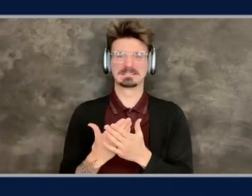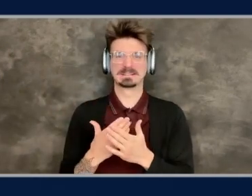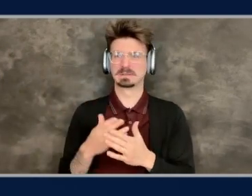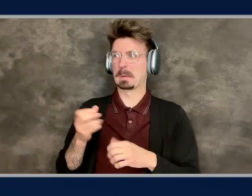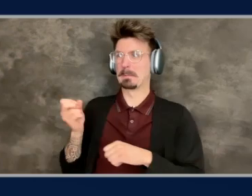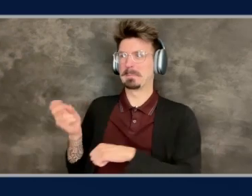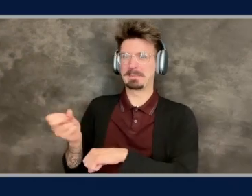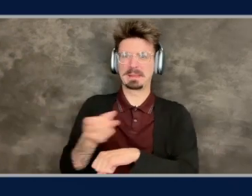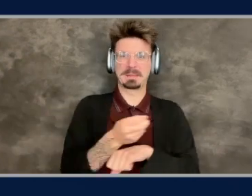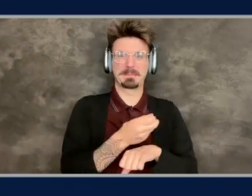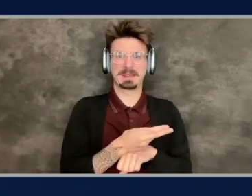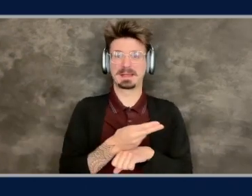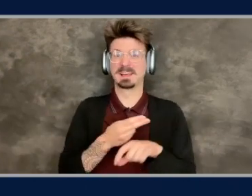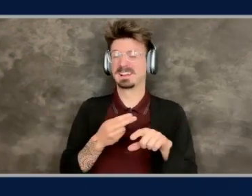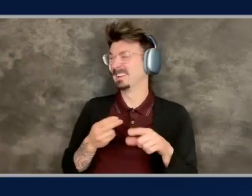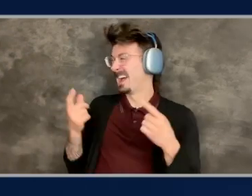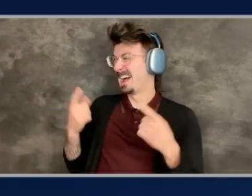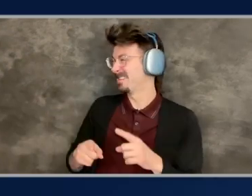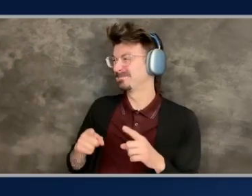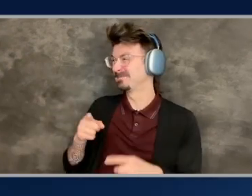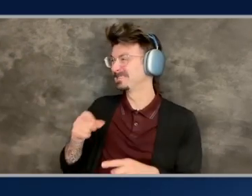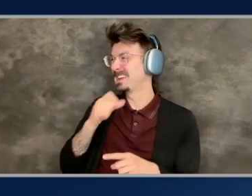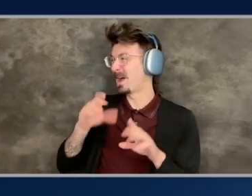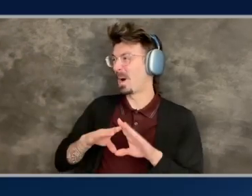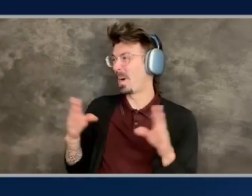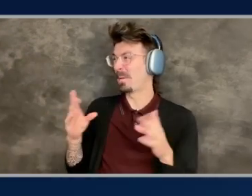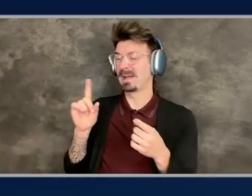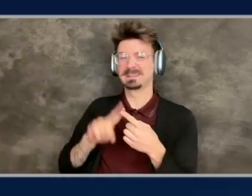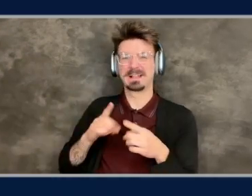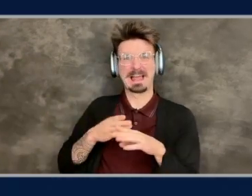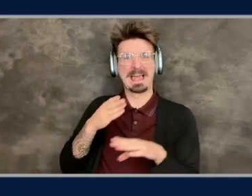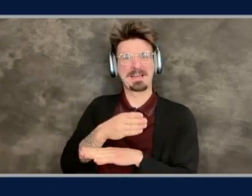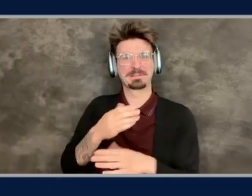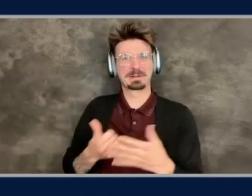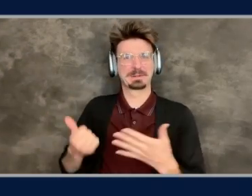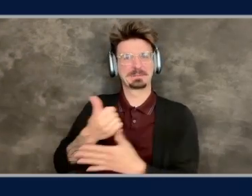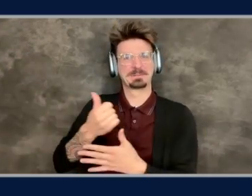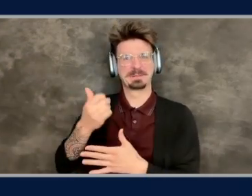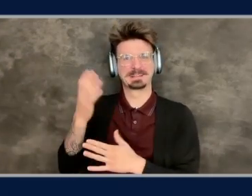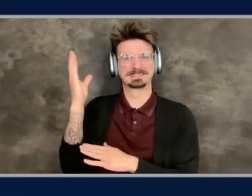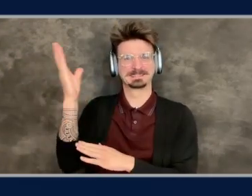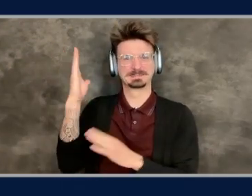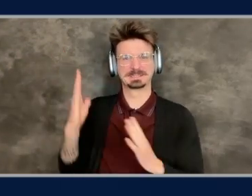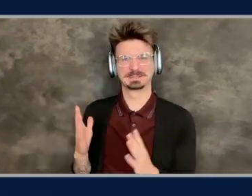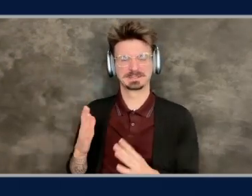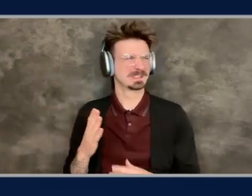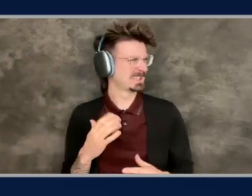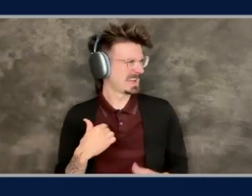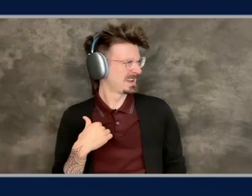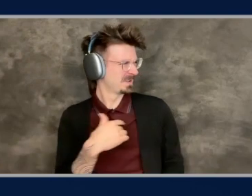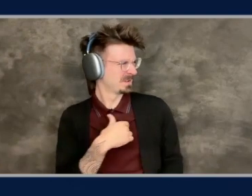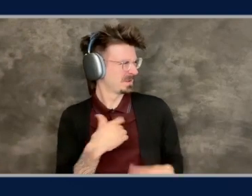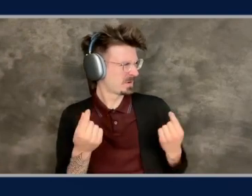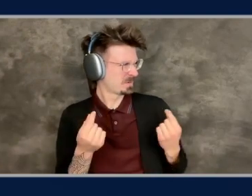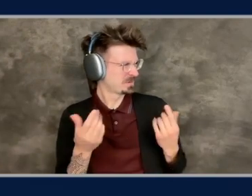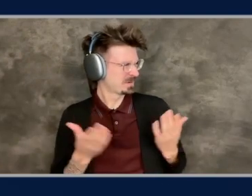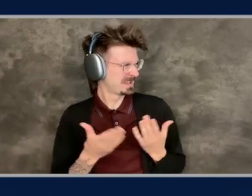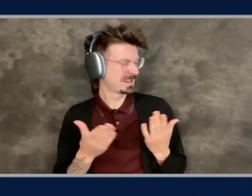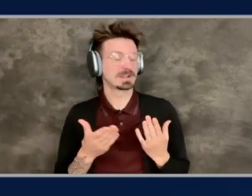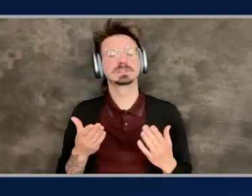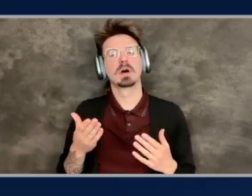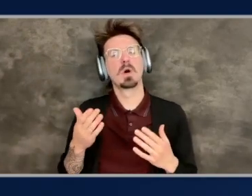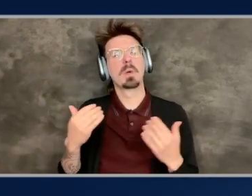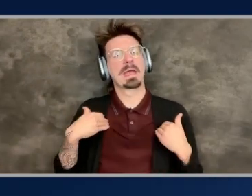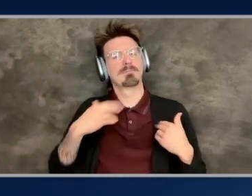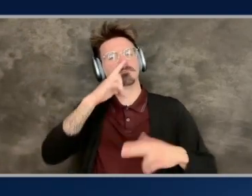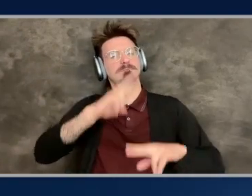actually open until after Werner's keynote What around 10 o'clock. Here? I know. But, you know, we have something really fun to start the day talking about here